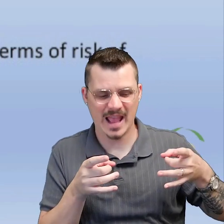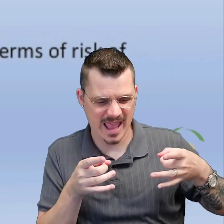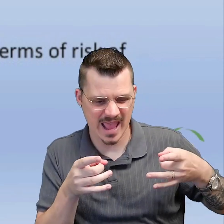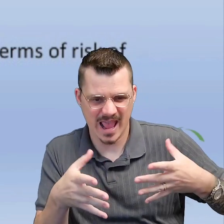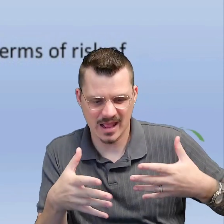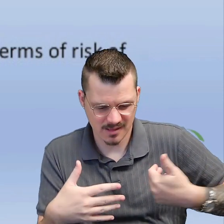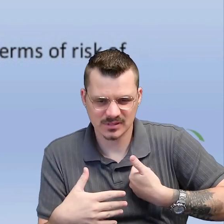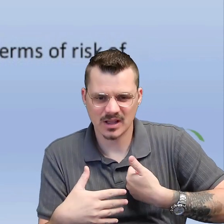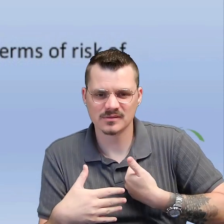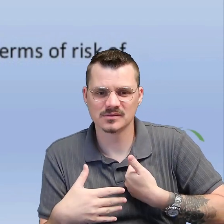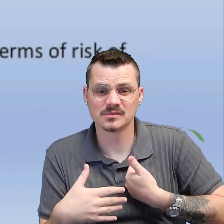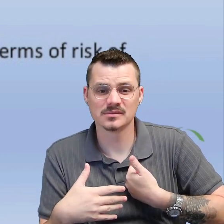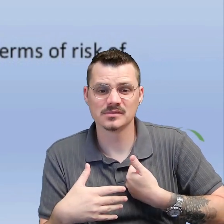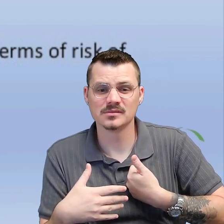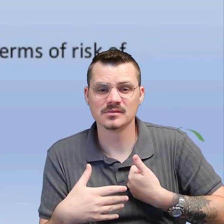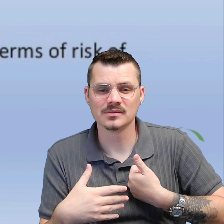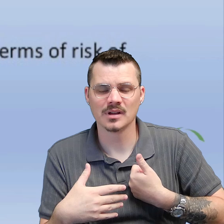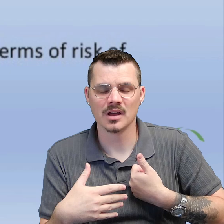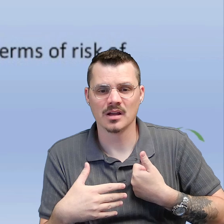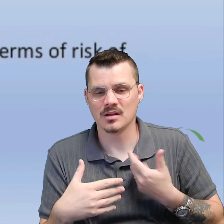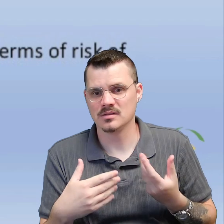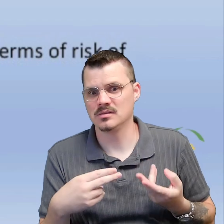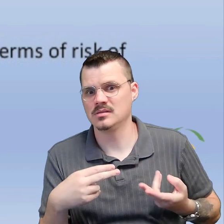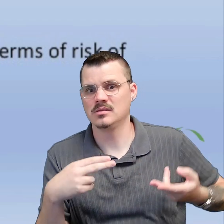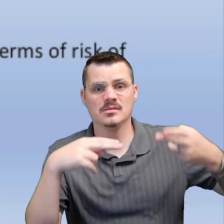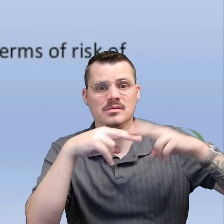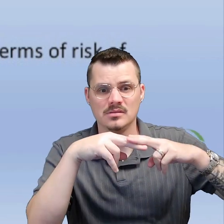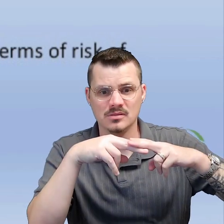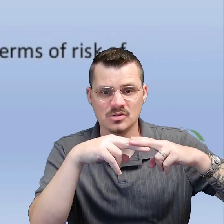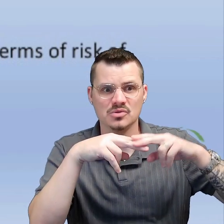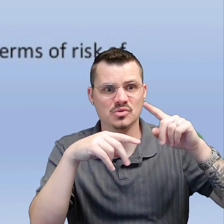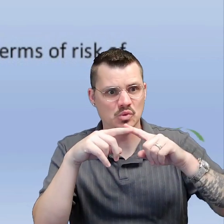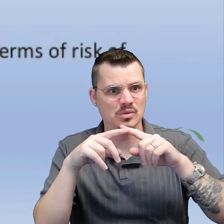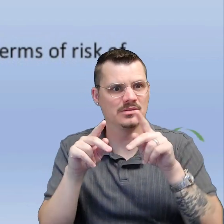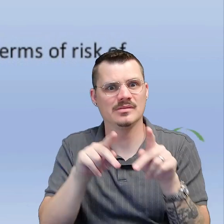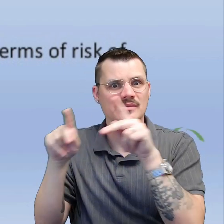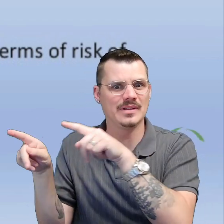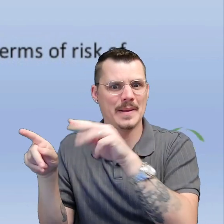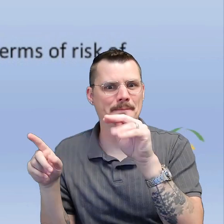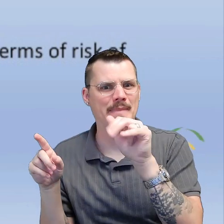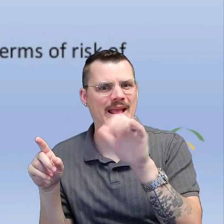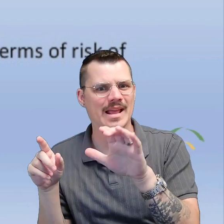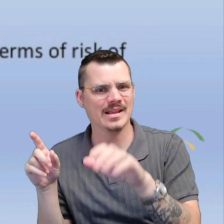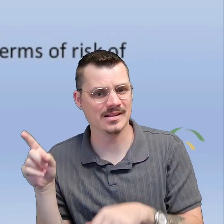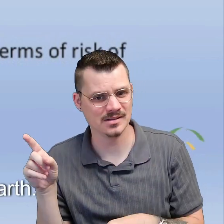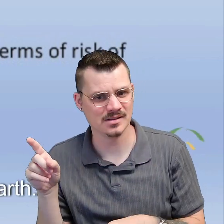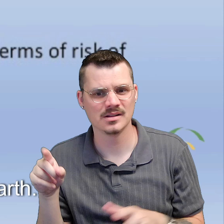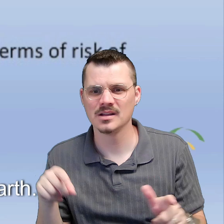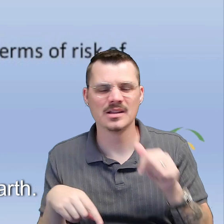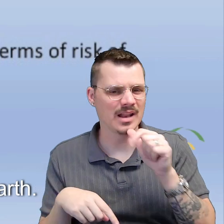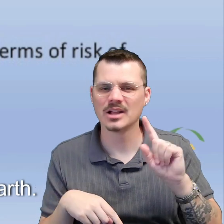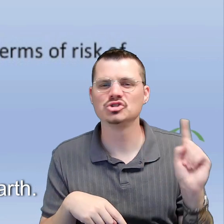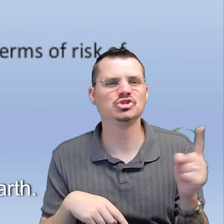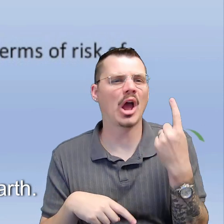of themselves is magnified to manic proportions. They